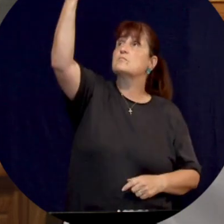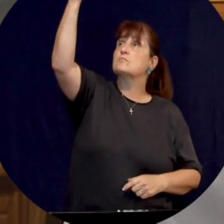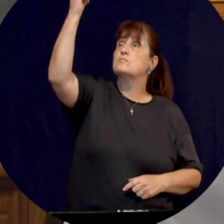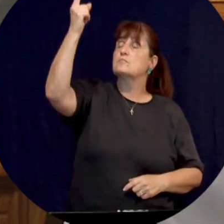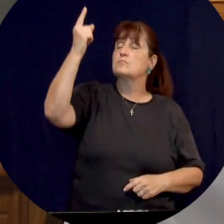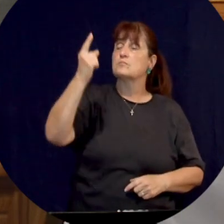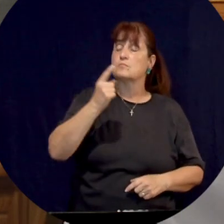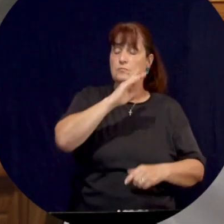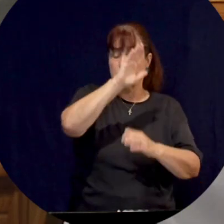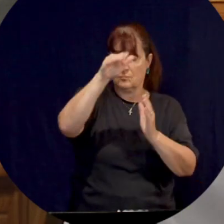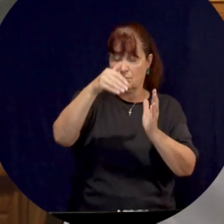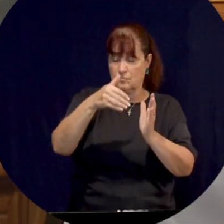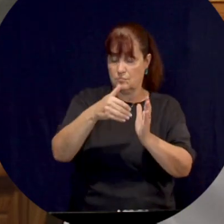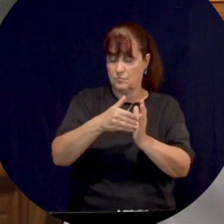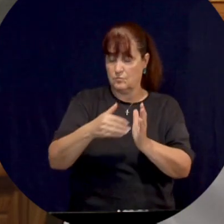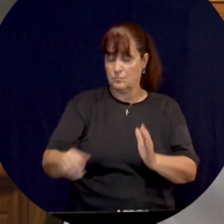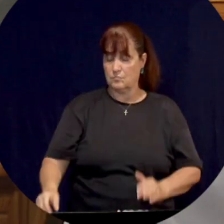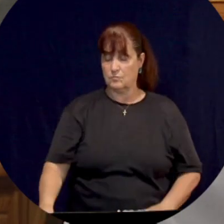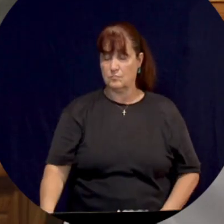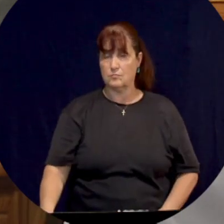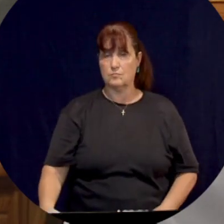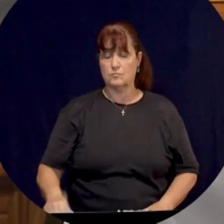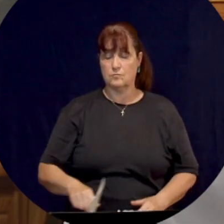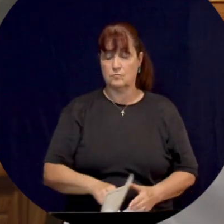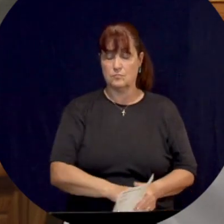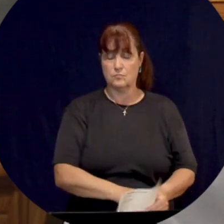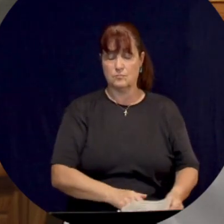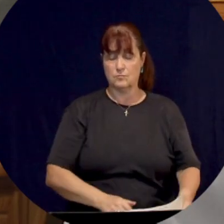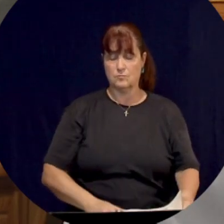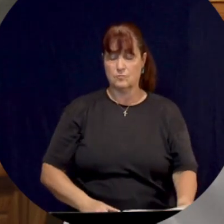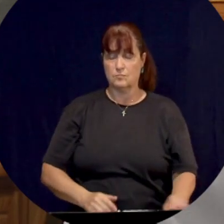again, until you come